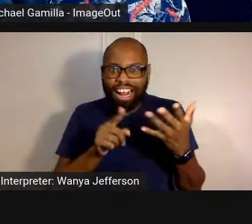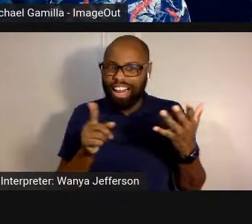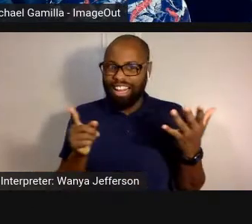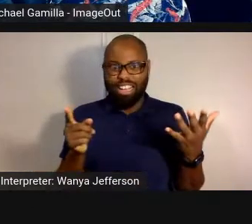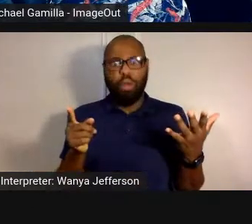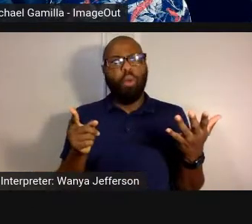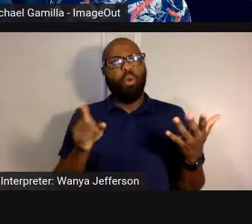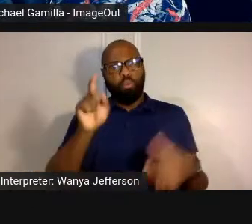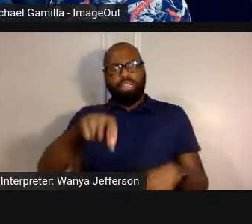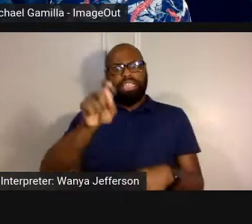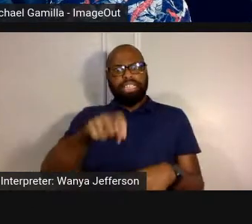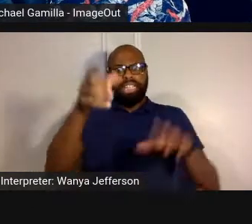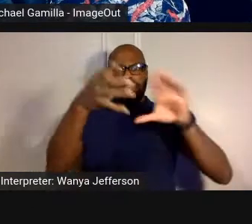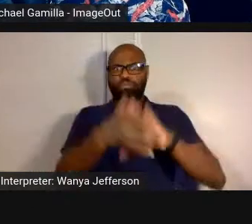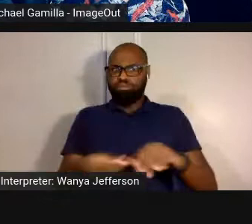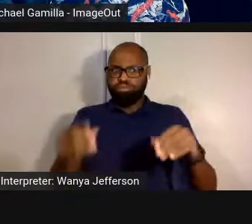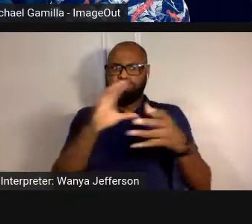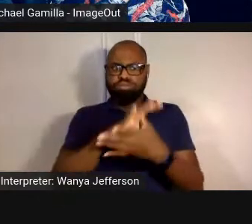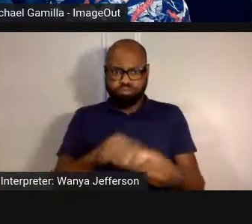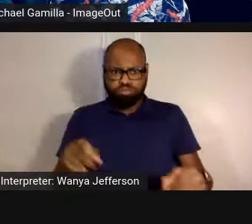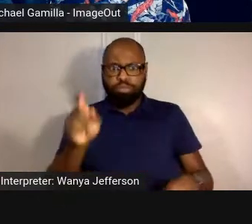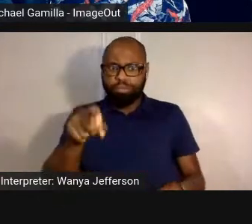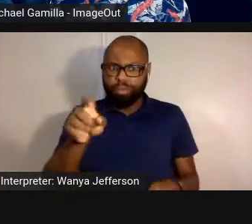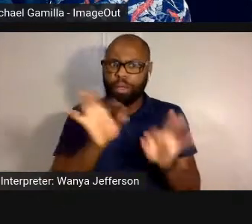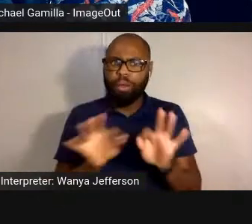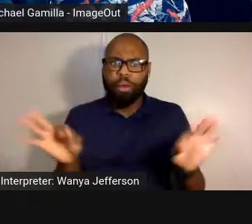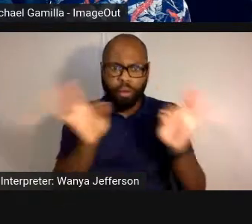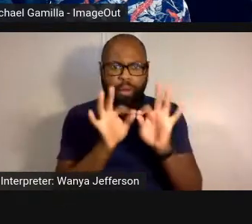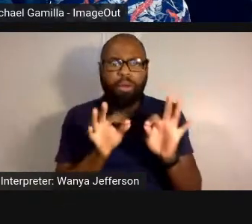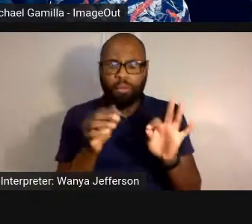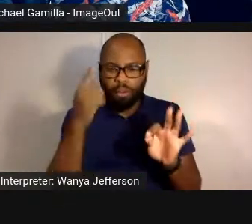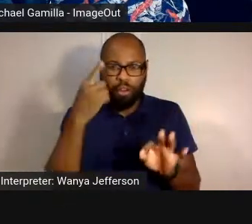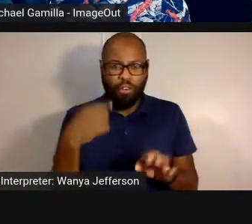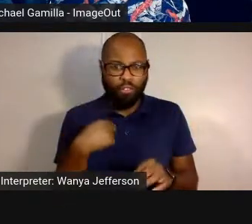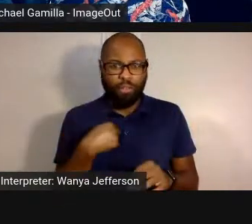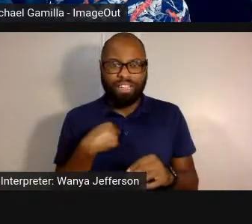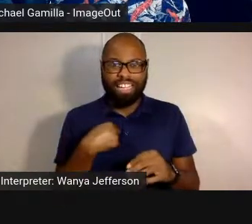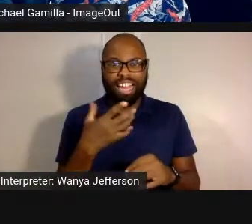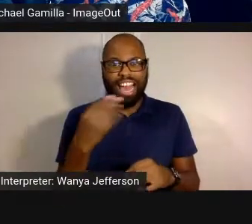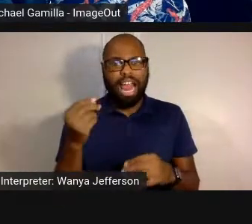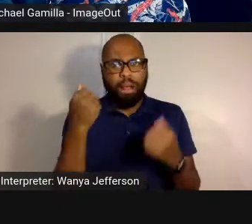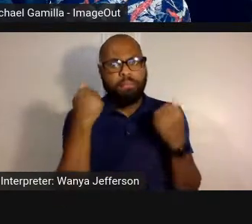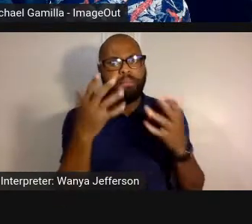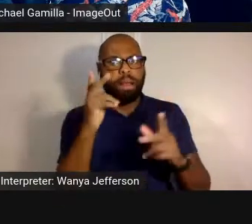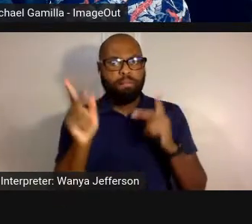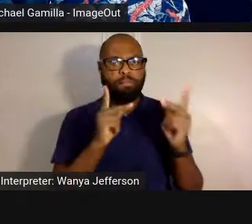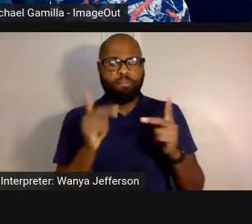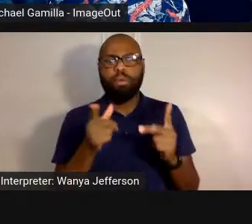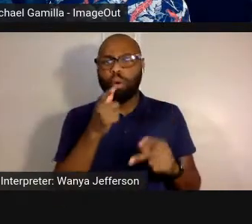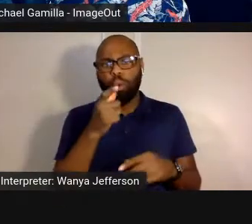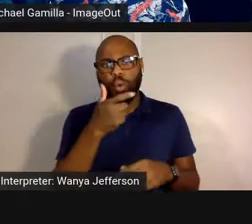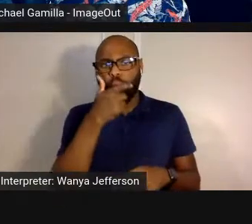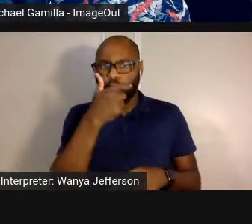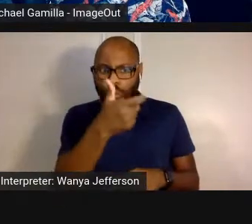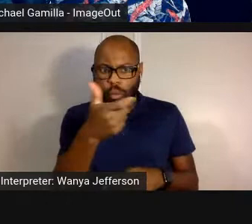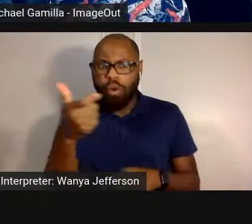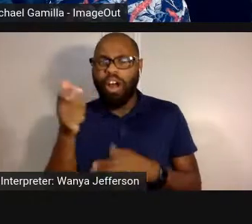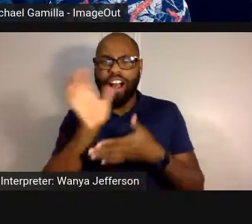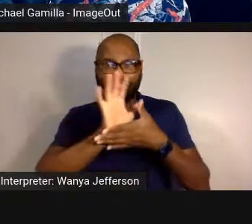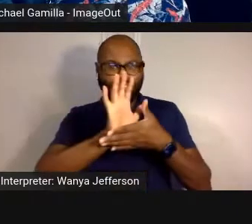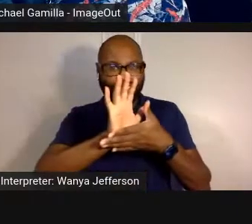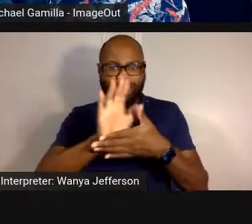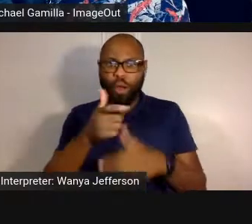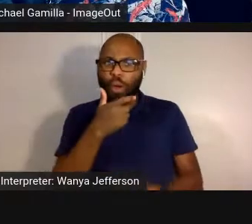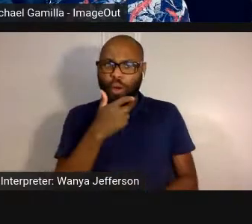need to tell this story because it's really important for me and for so many other people who watch these films and who